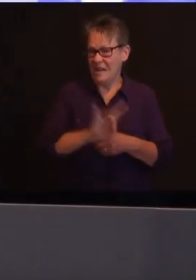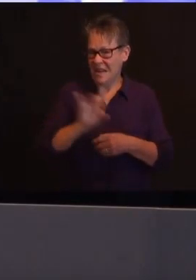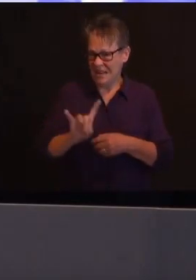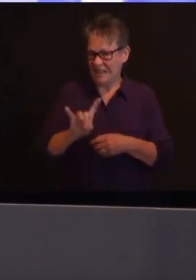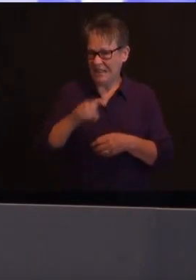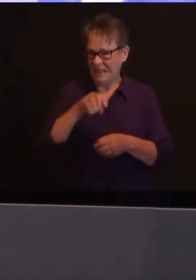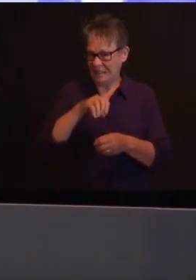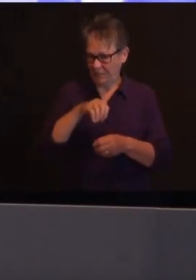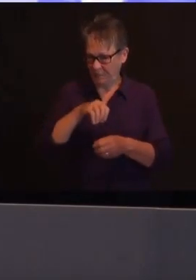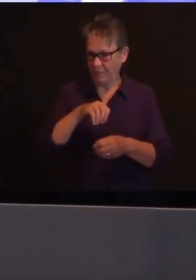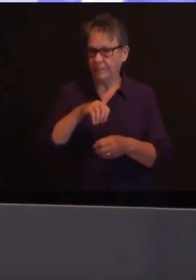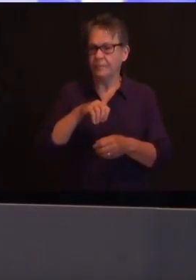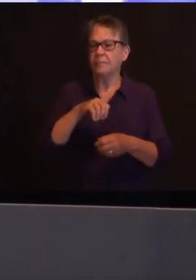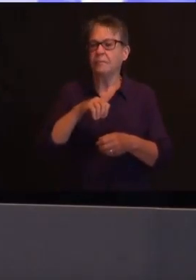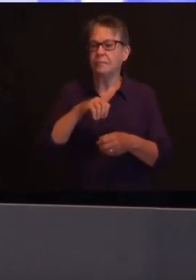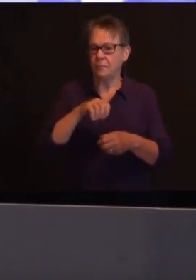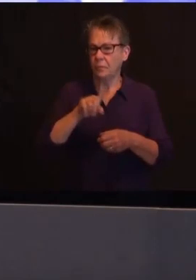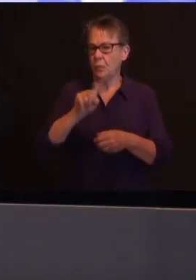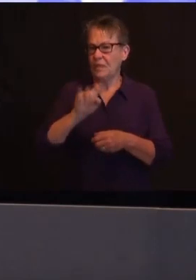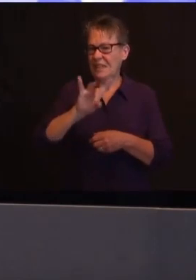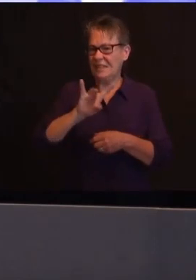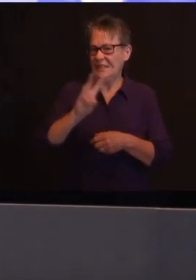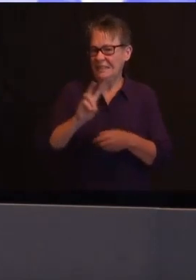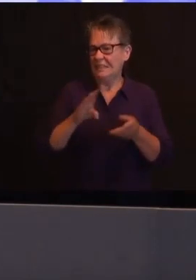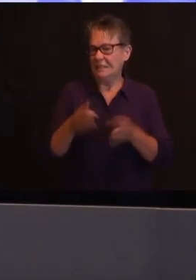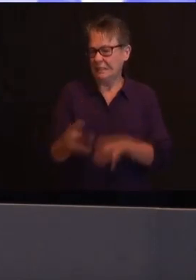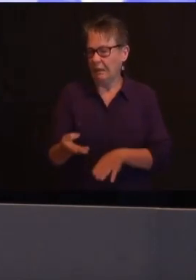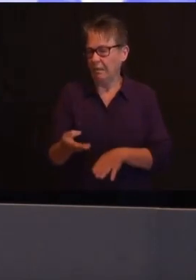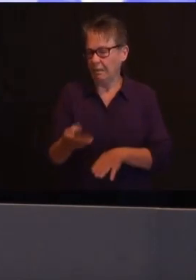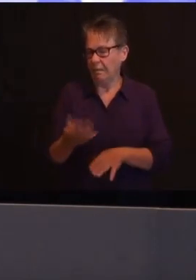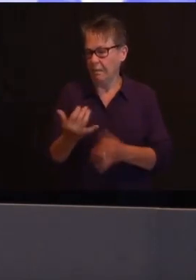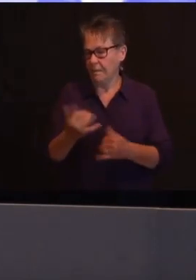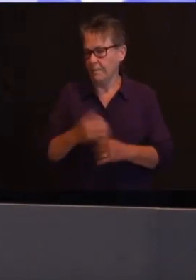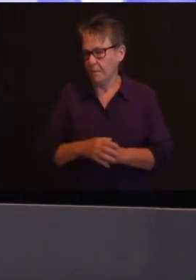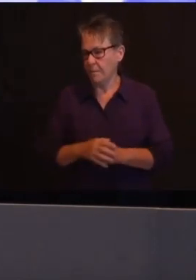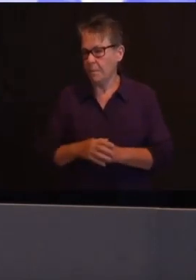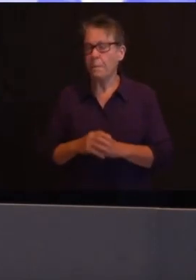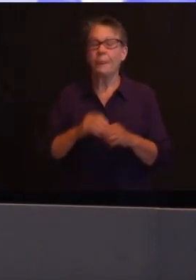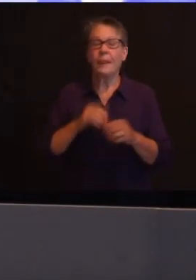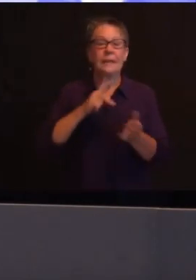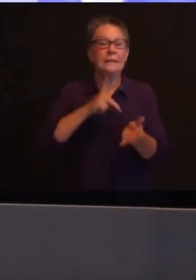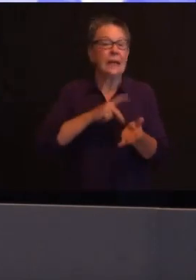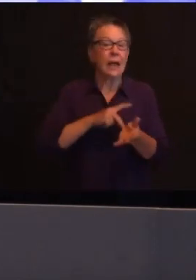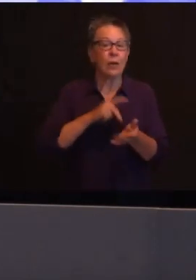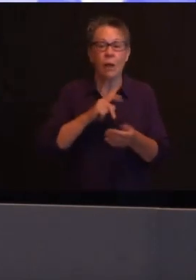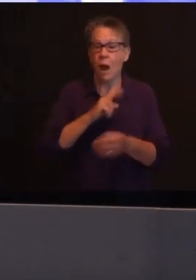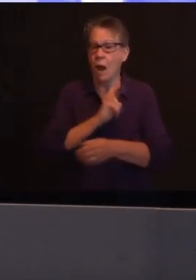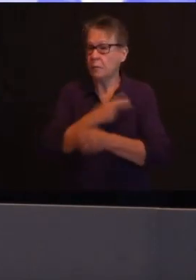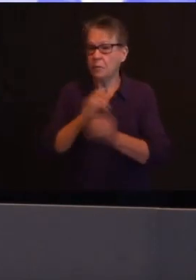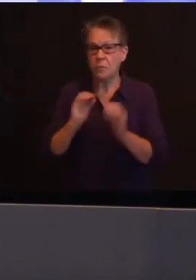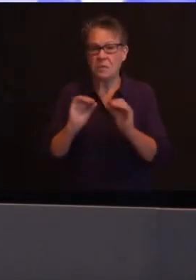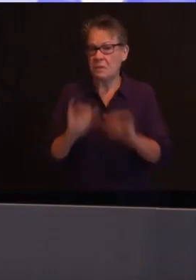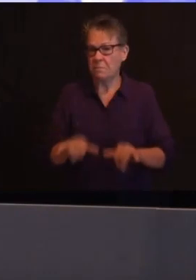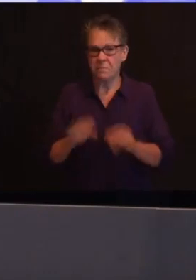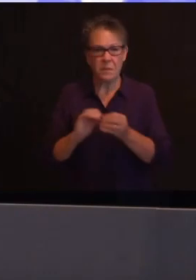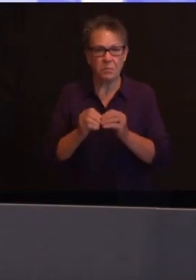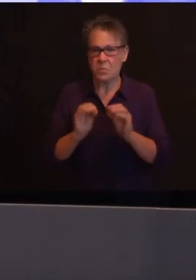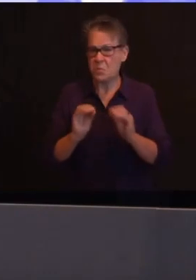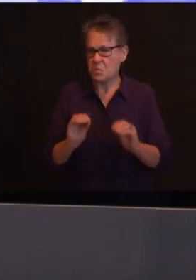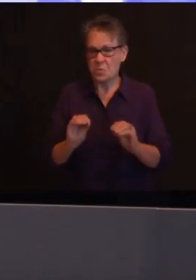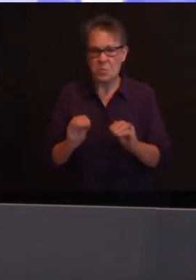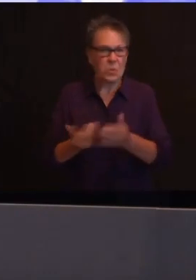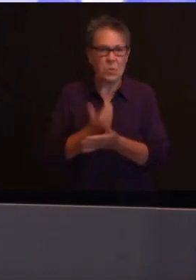At our state psychiatric hospitals, the numbers have remained the same. The daily percent positivity as of